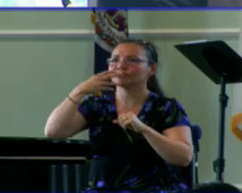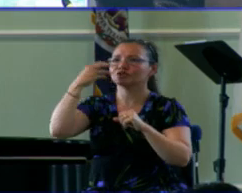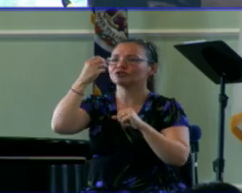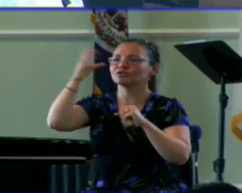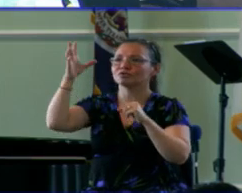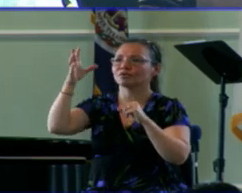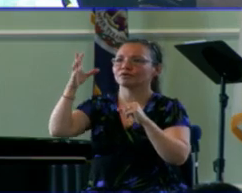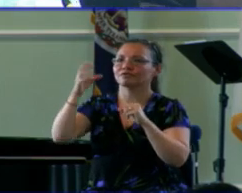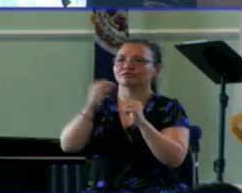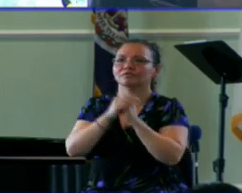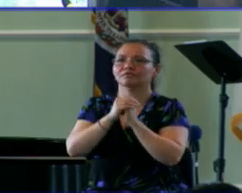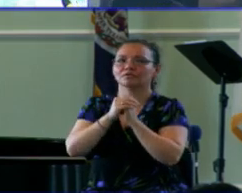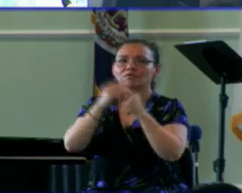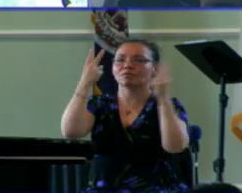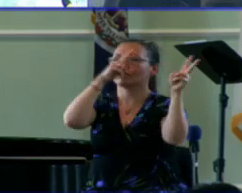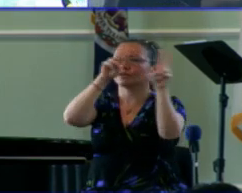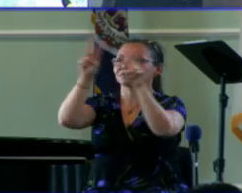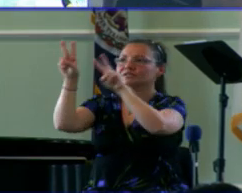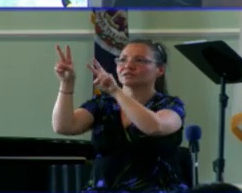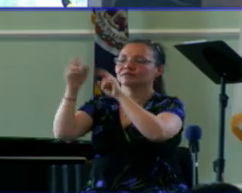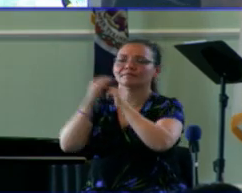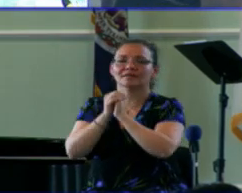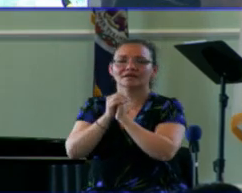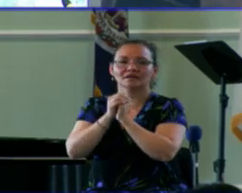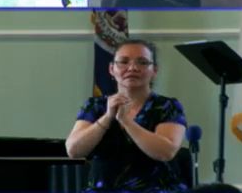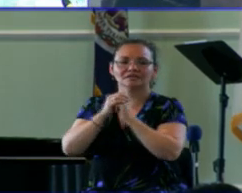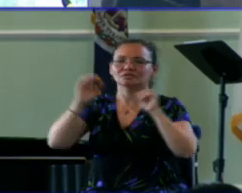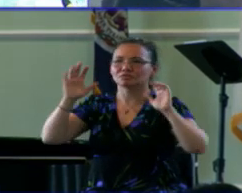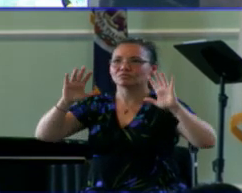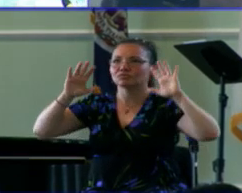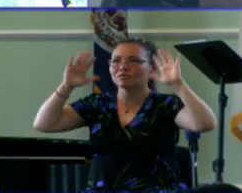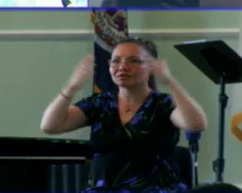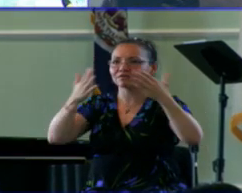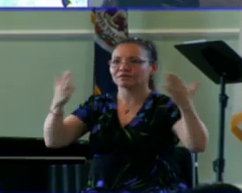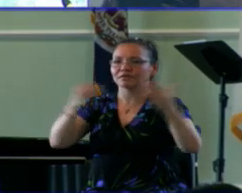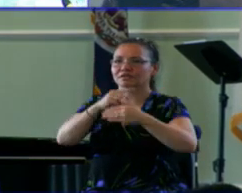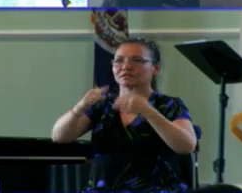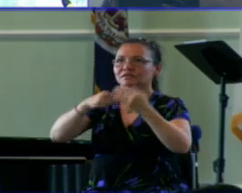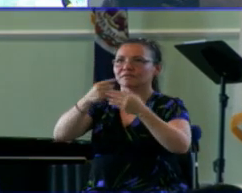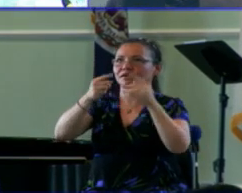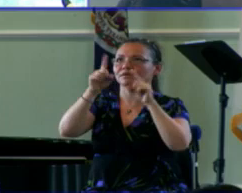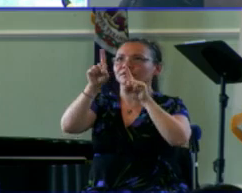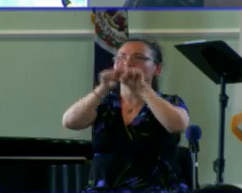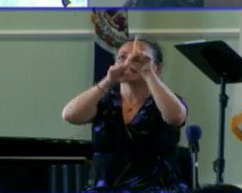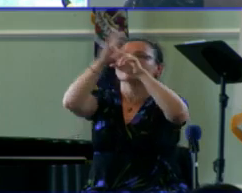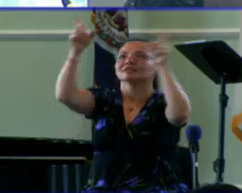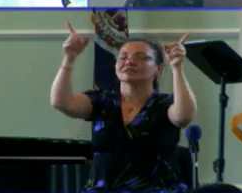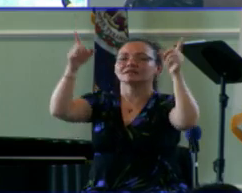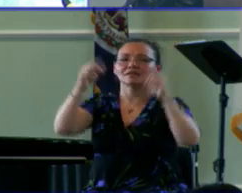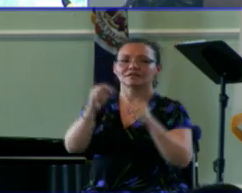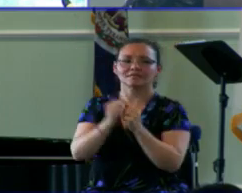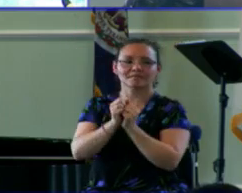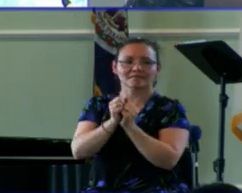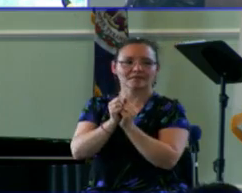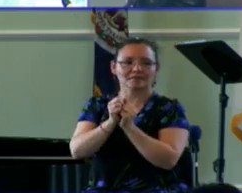The majesty of the galaxies out there. Amazing.